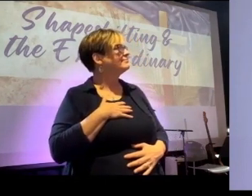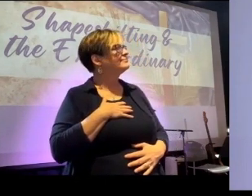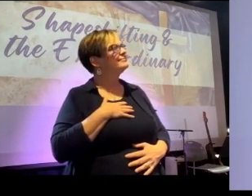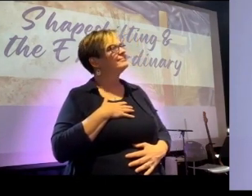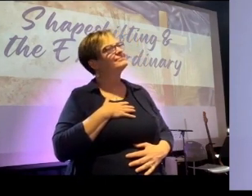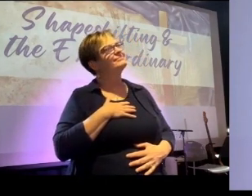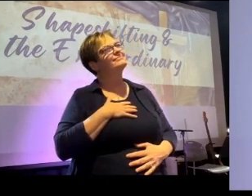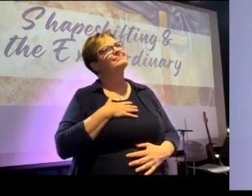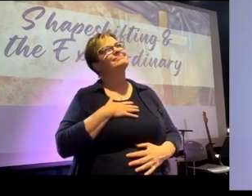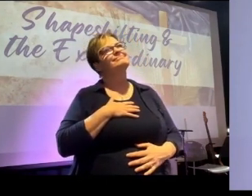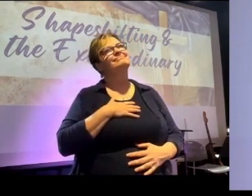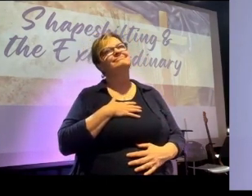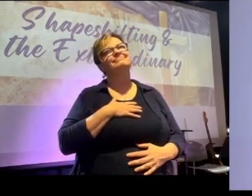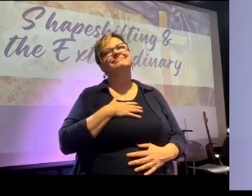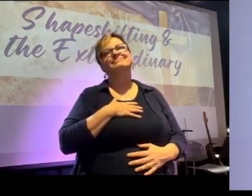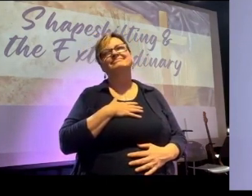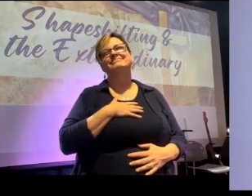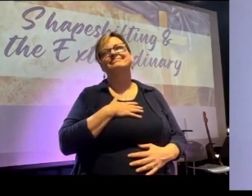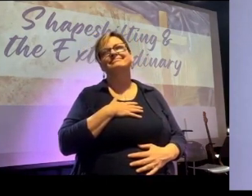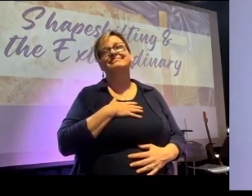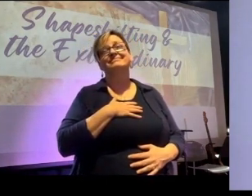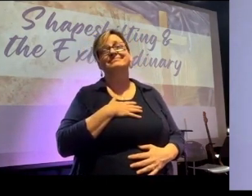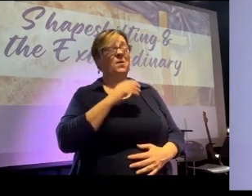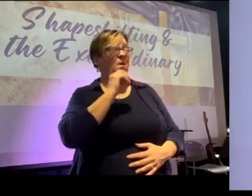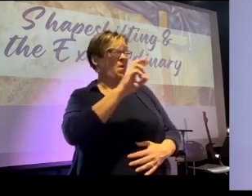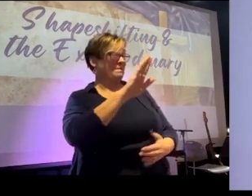Be you, dolphin in the ocean,